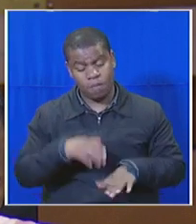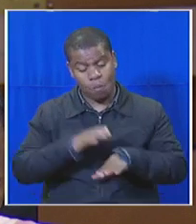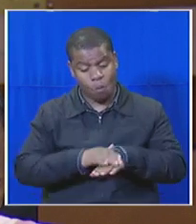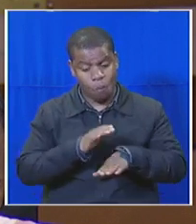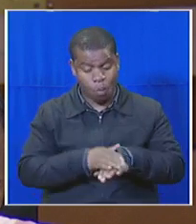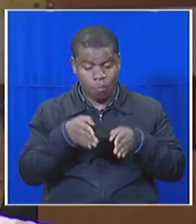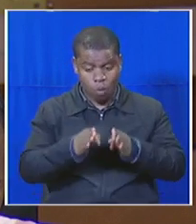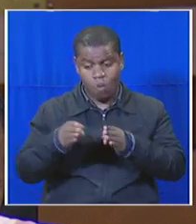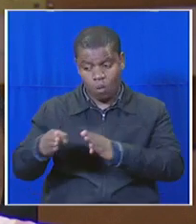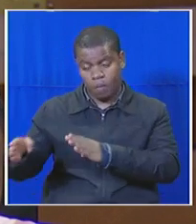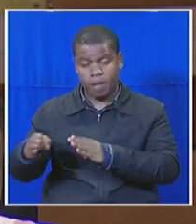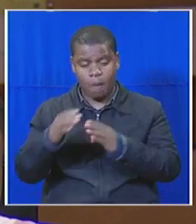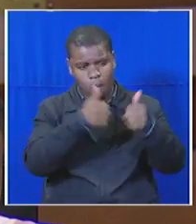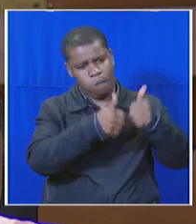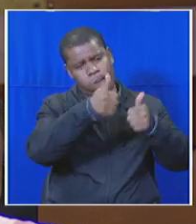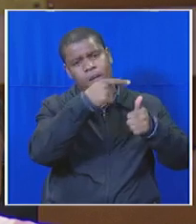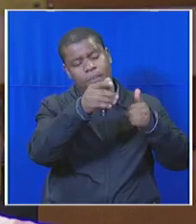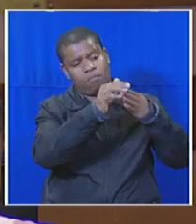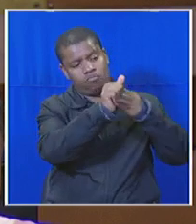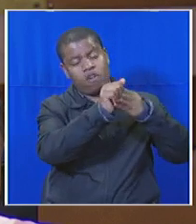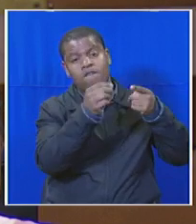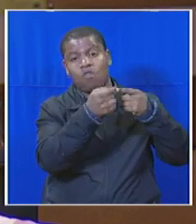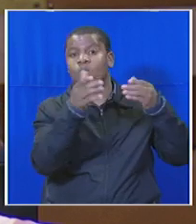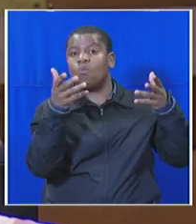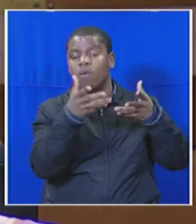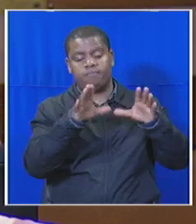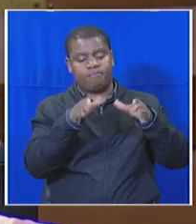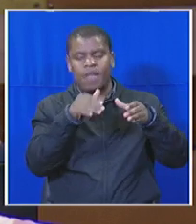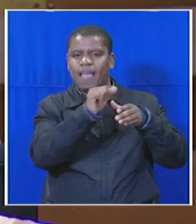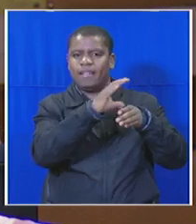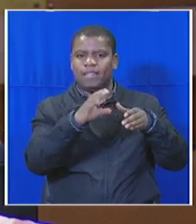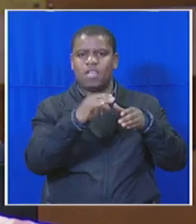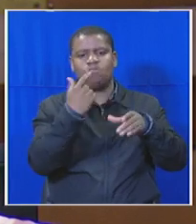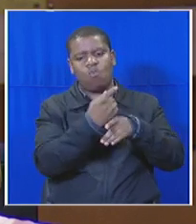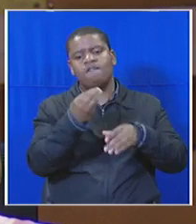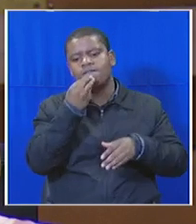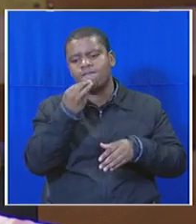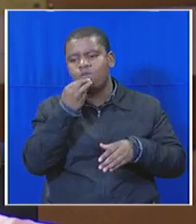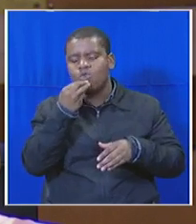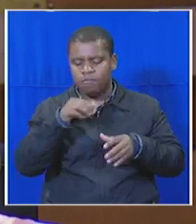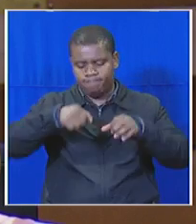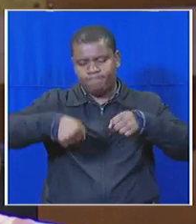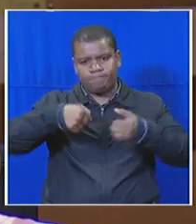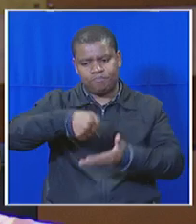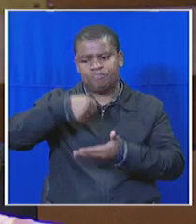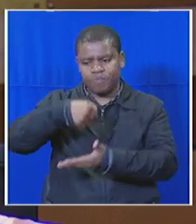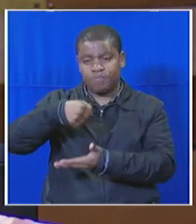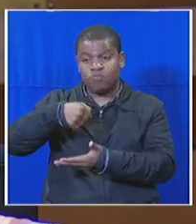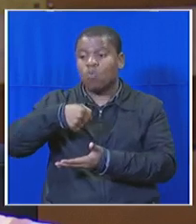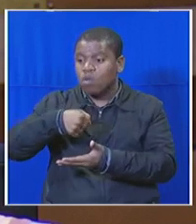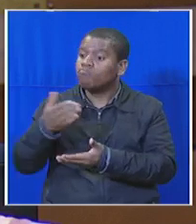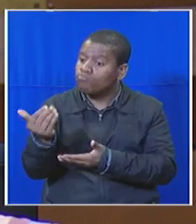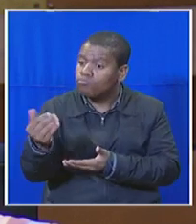to stop leaders of the ruling party from using food parcels as a means of buying votes from